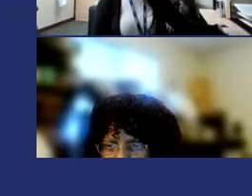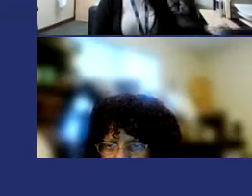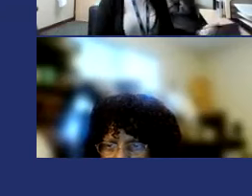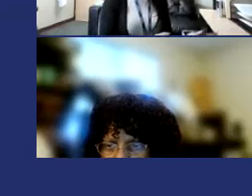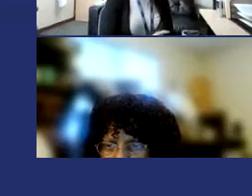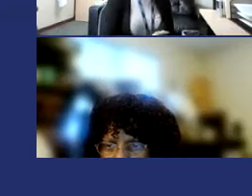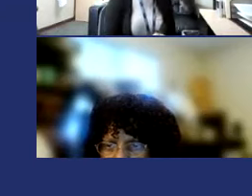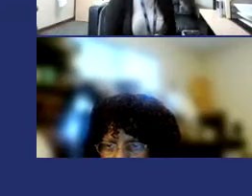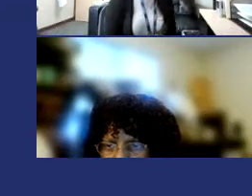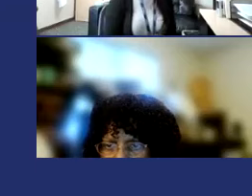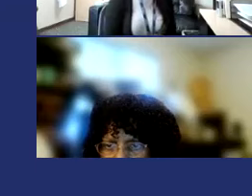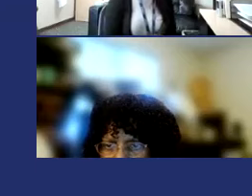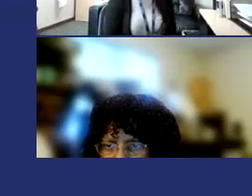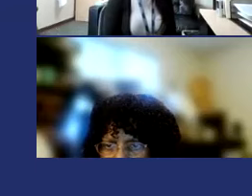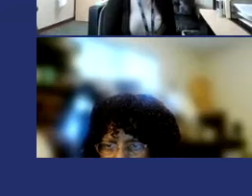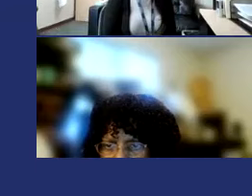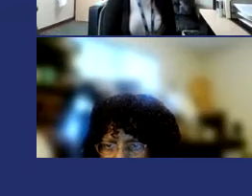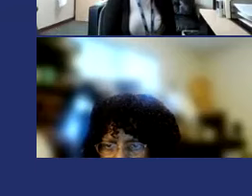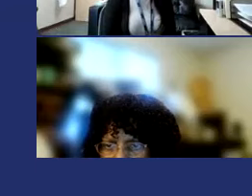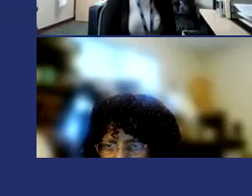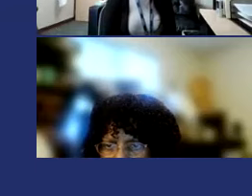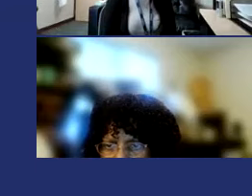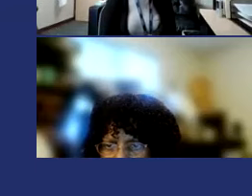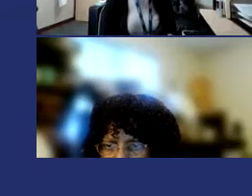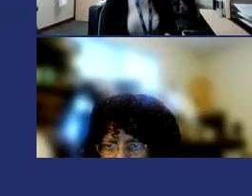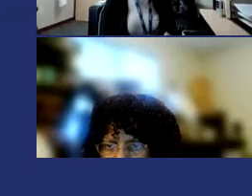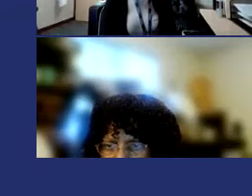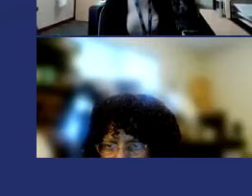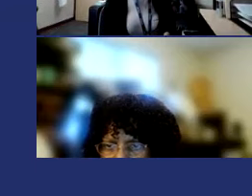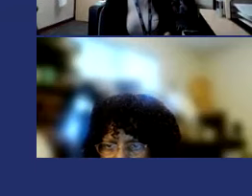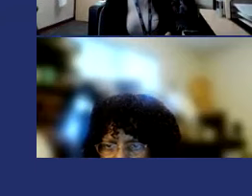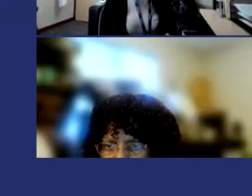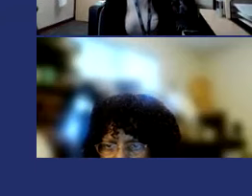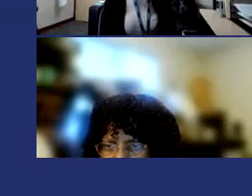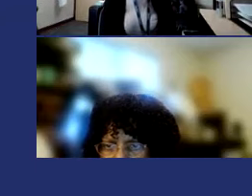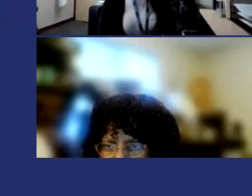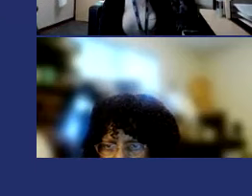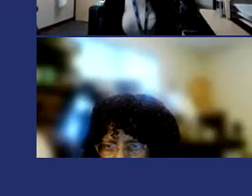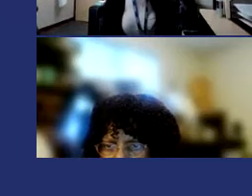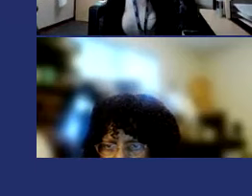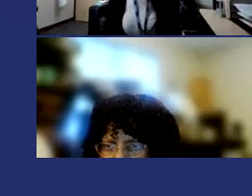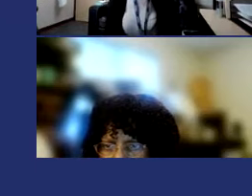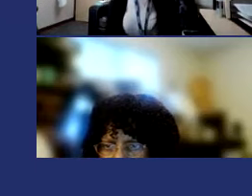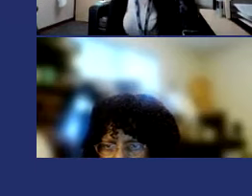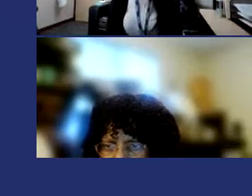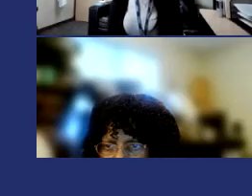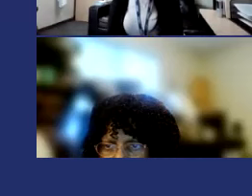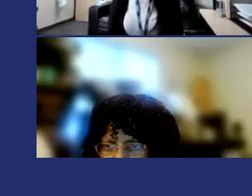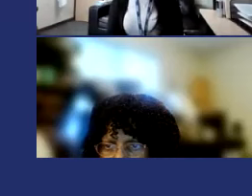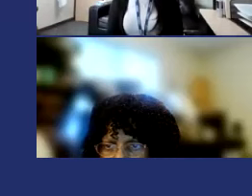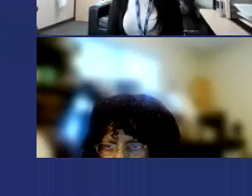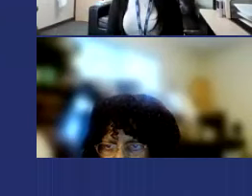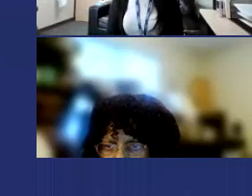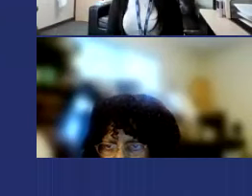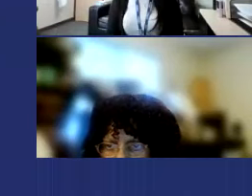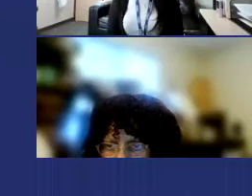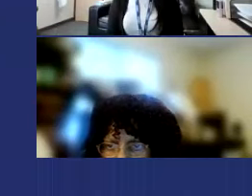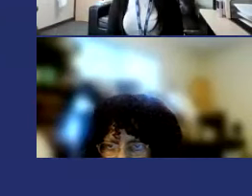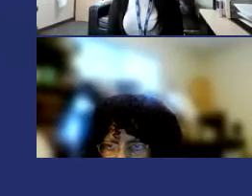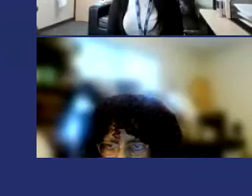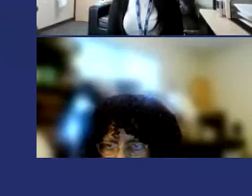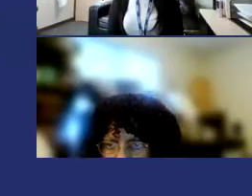delayed. And so that lag means that we can't always use data to help us right there in the moment. And yeah, we talked a lot